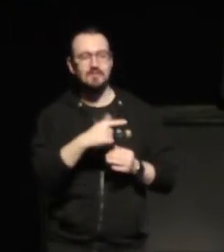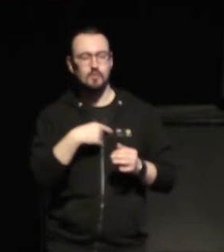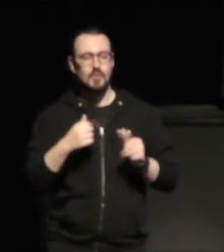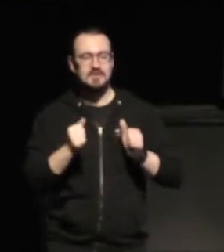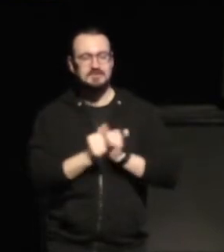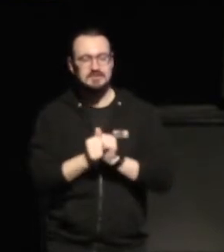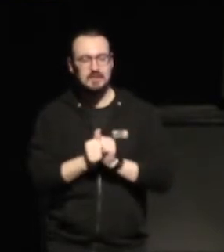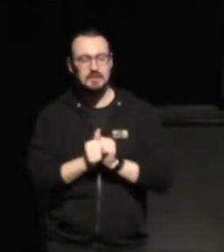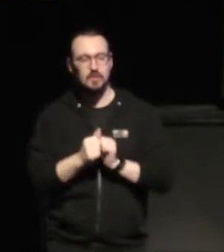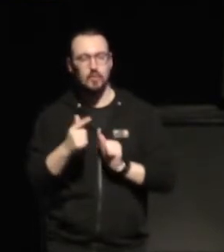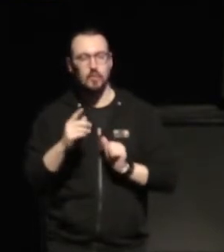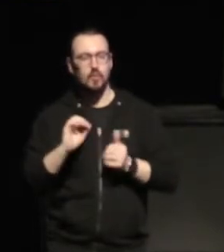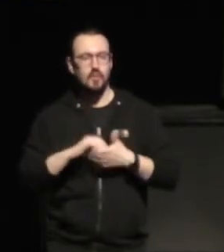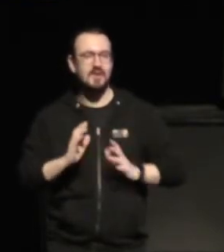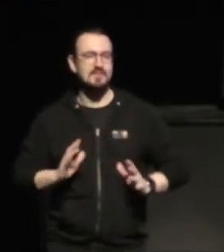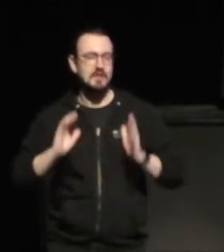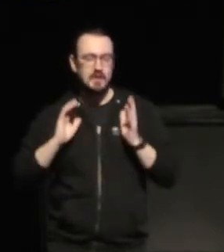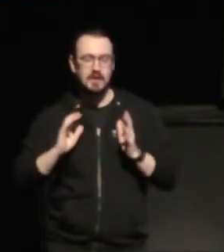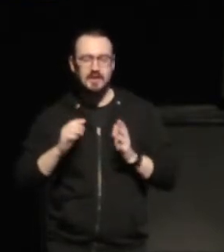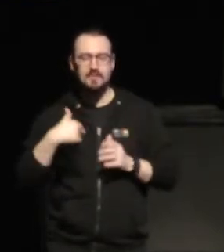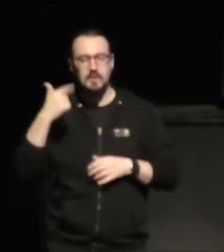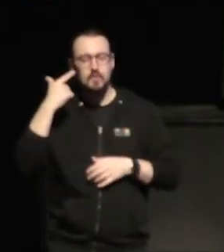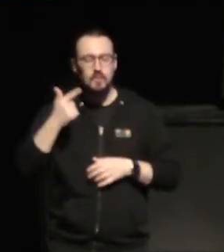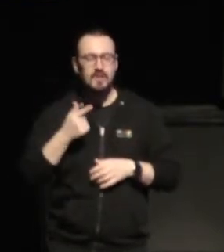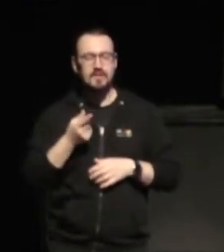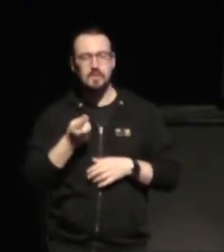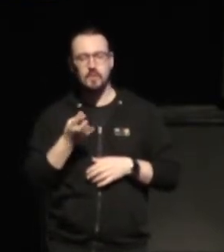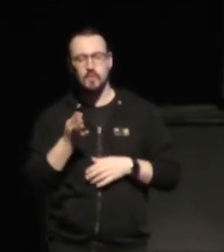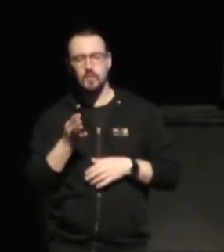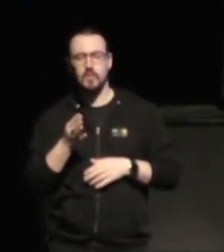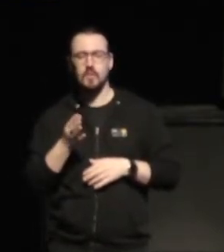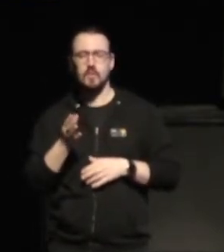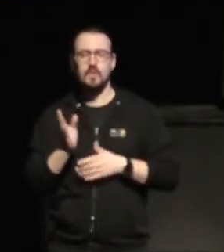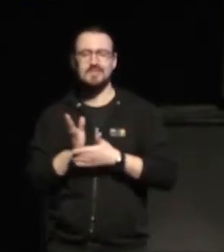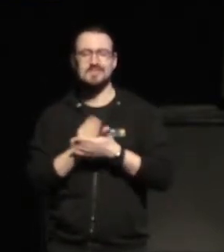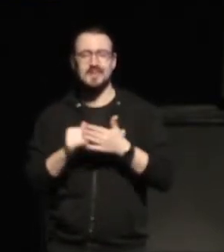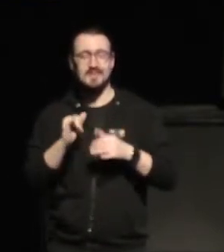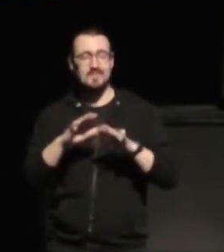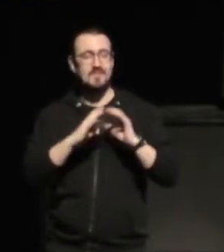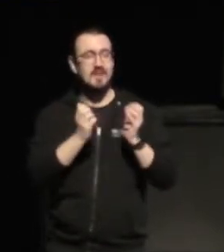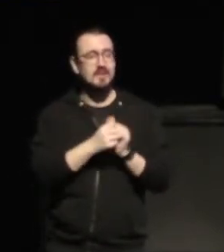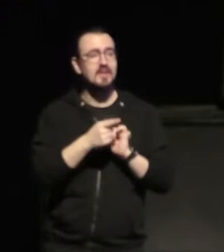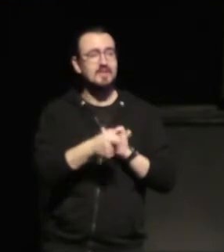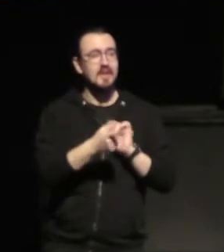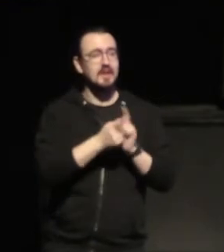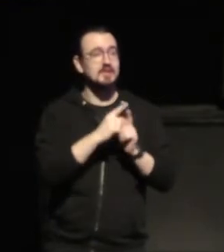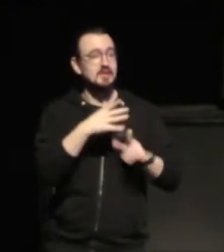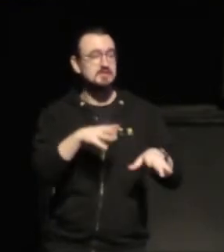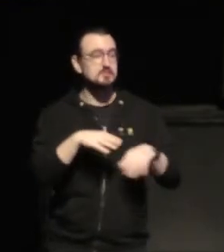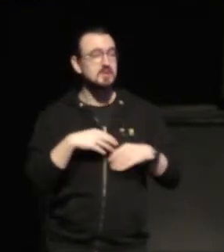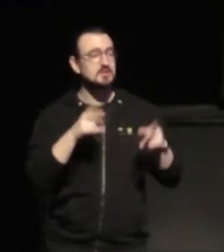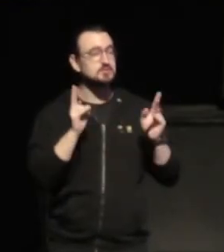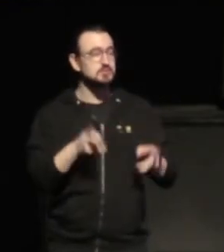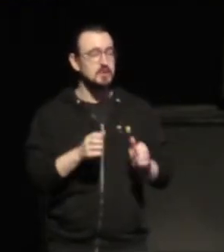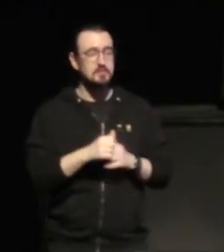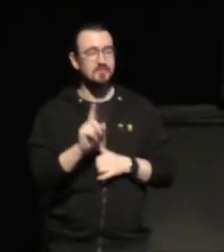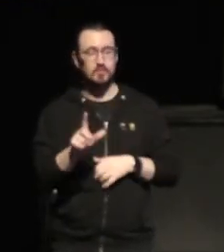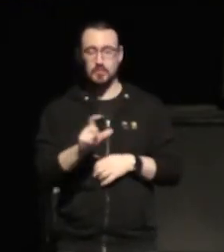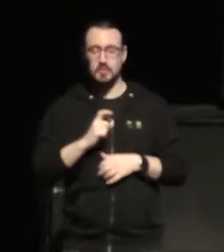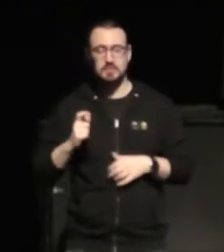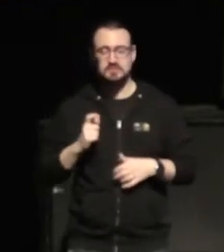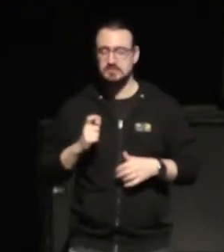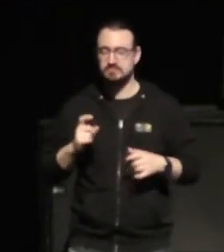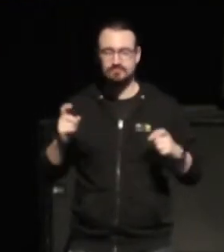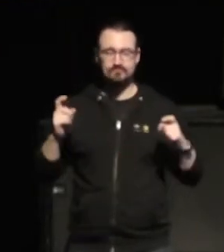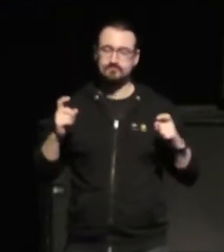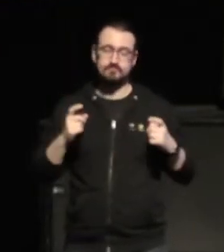of living. We do believe that there will be some part of in the world that people might accept this, but for us,